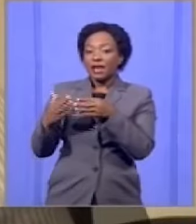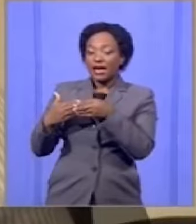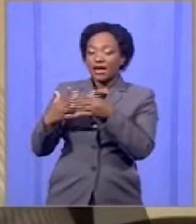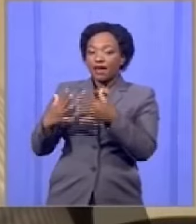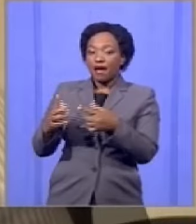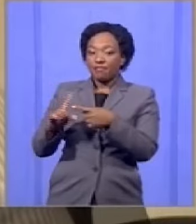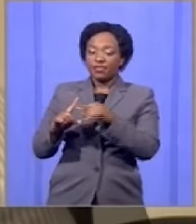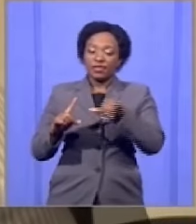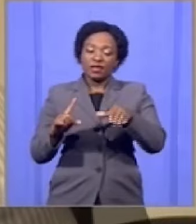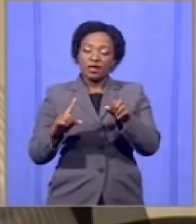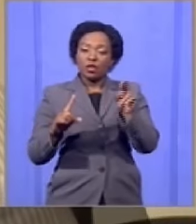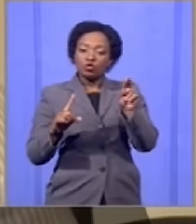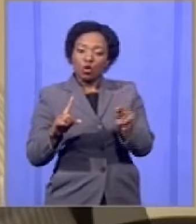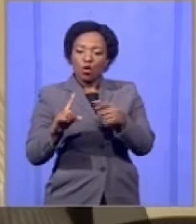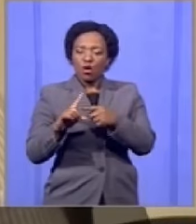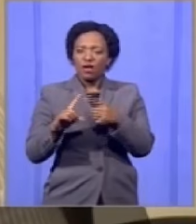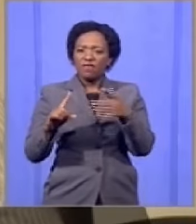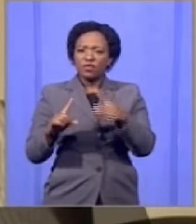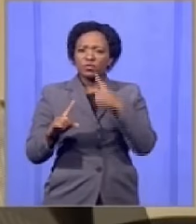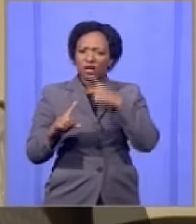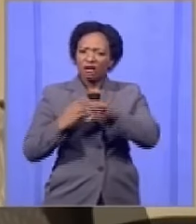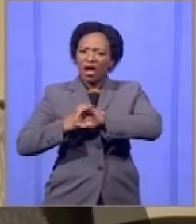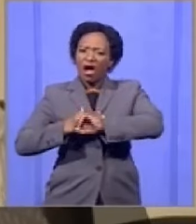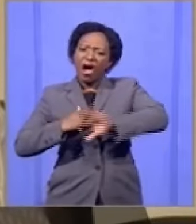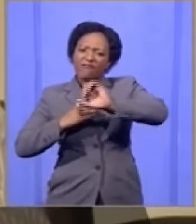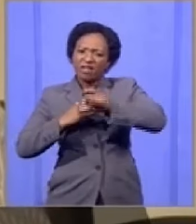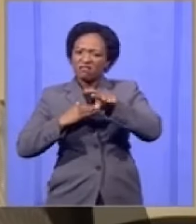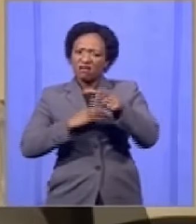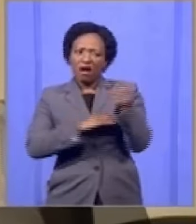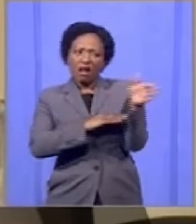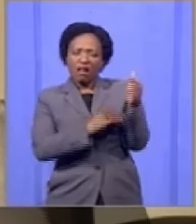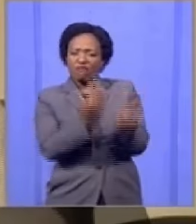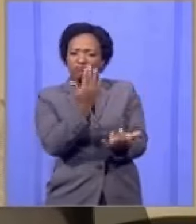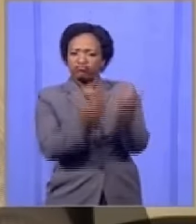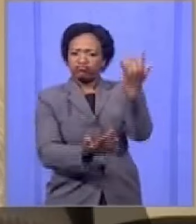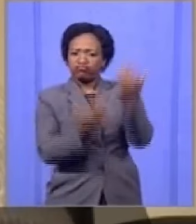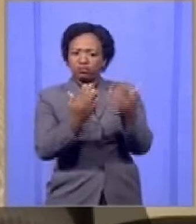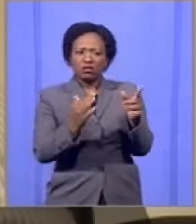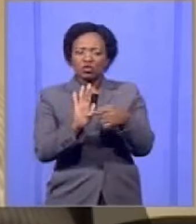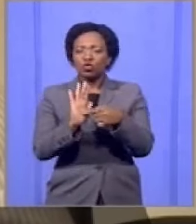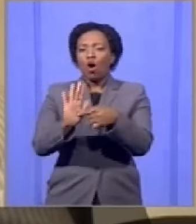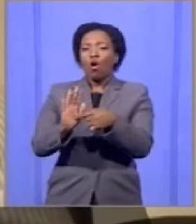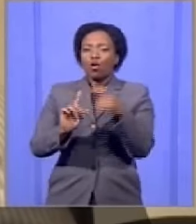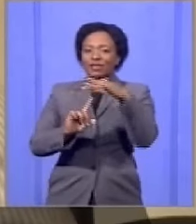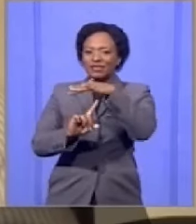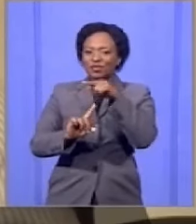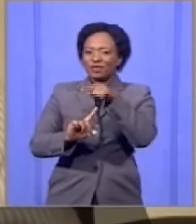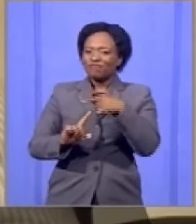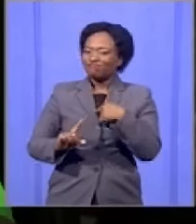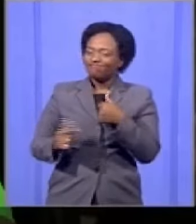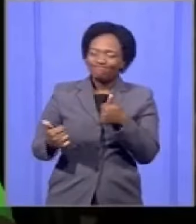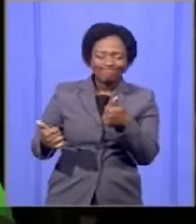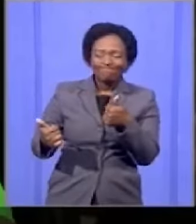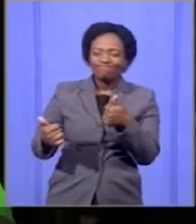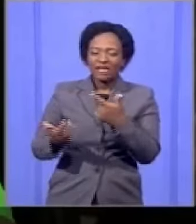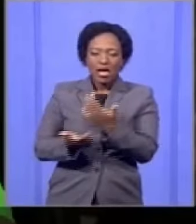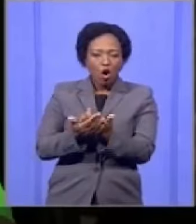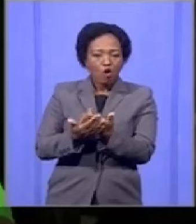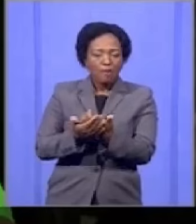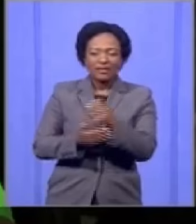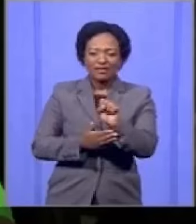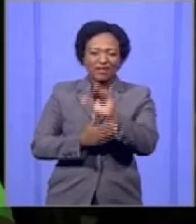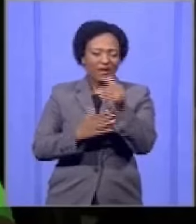John Steenhuisen o šireleditše papatso ka gore go fiša ga yona ke sešupo sa maemo go se kgahlíše a ikonomi ya Aforika Borwa. Mashaba